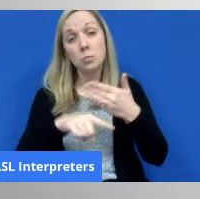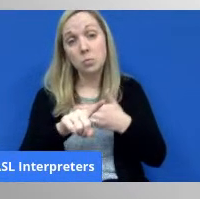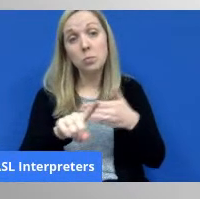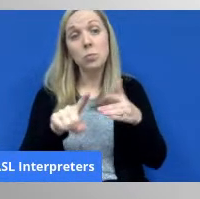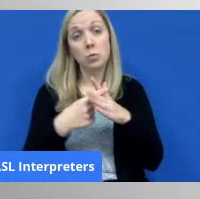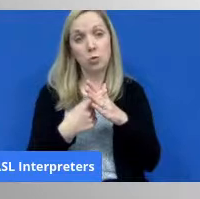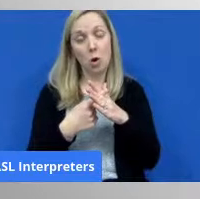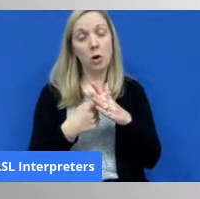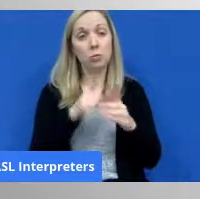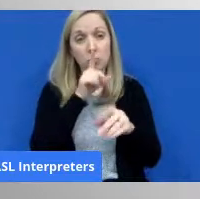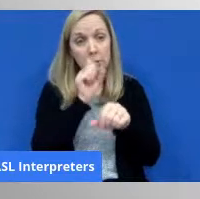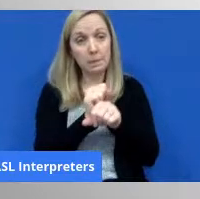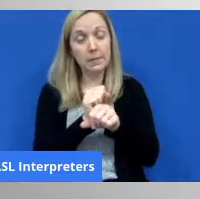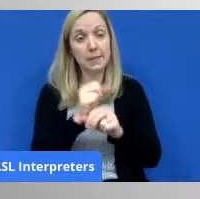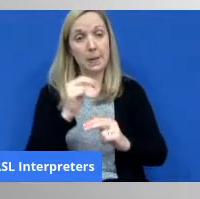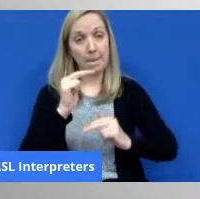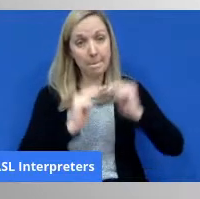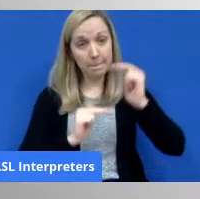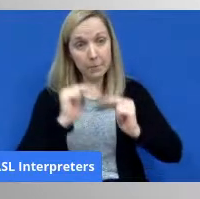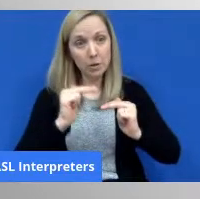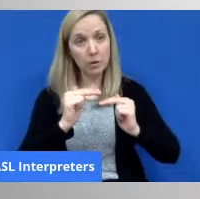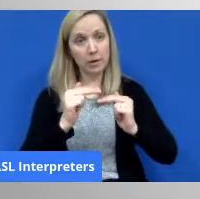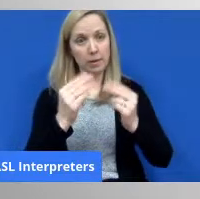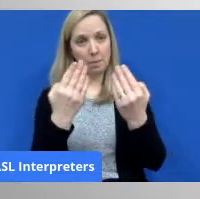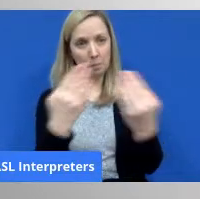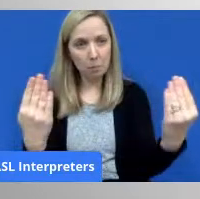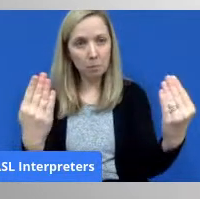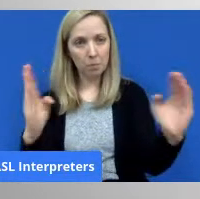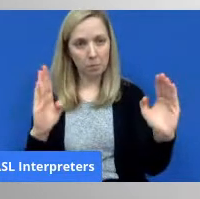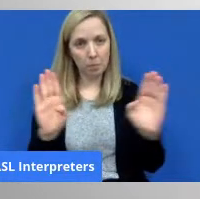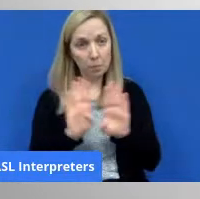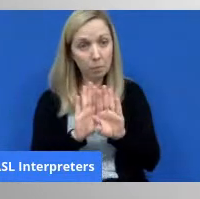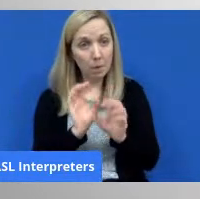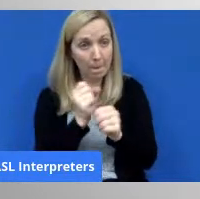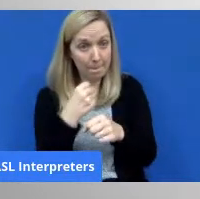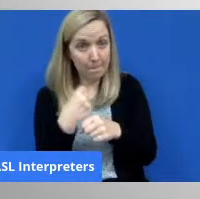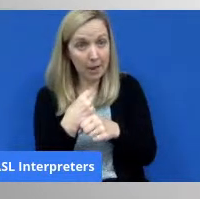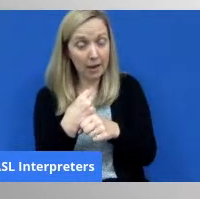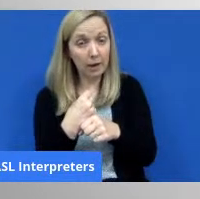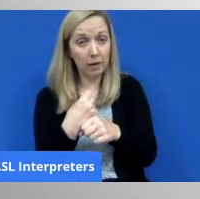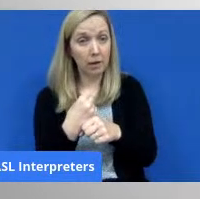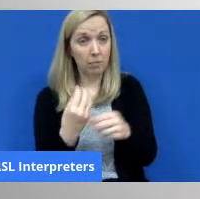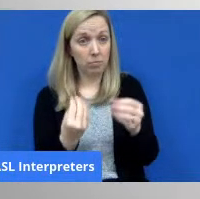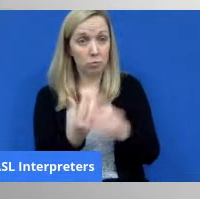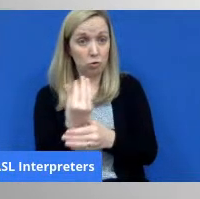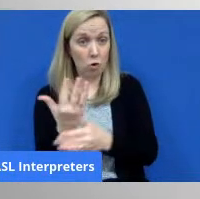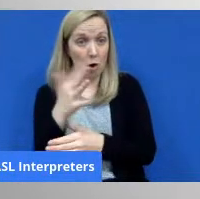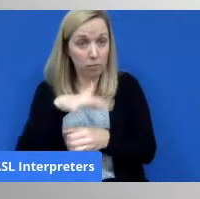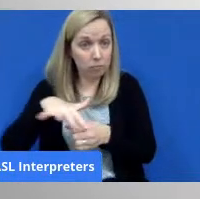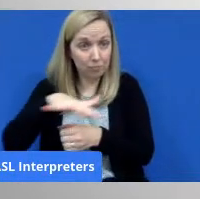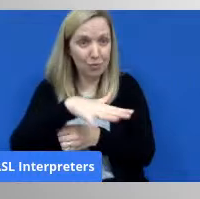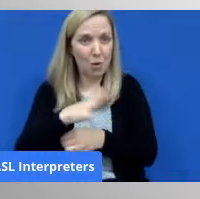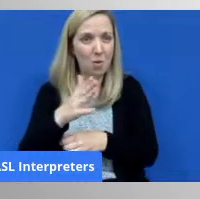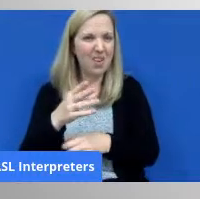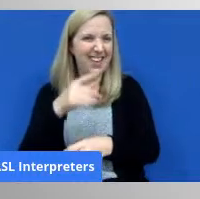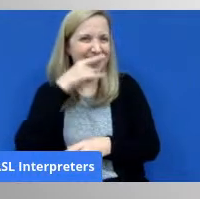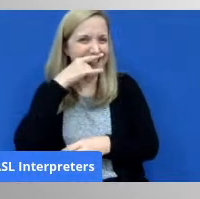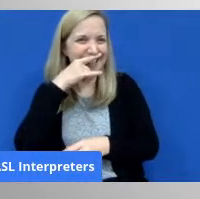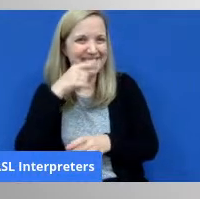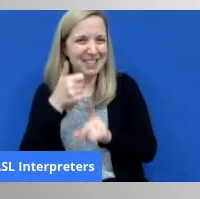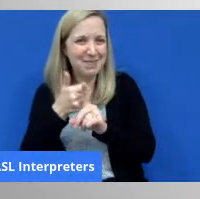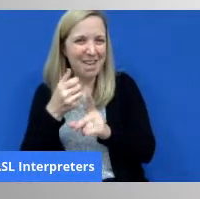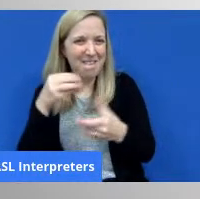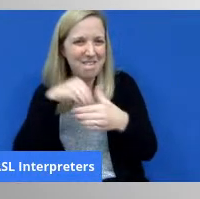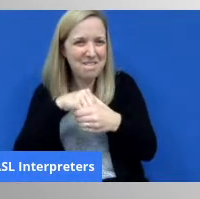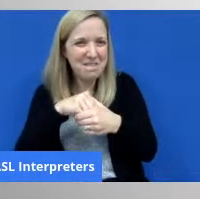get an opportunity to help do that. So it's going to be really, I think, a fun project for them. But they do everything from